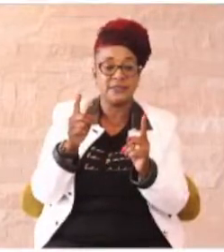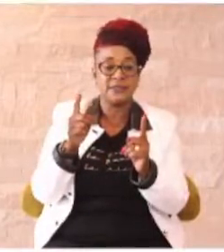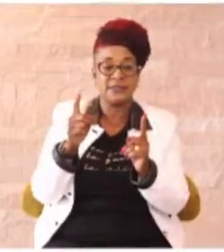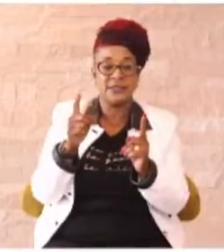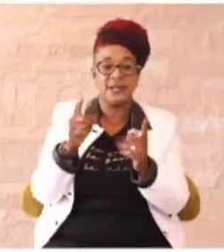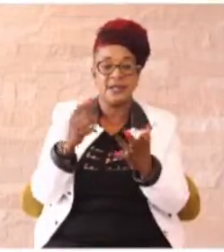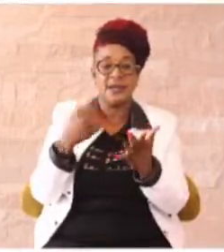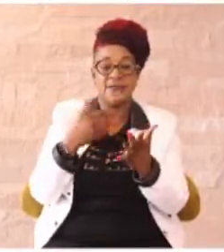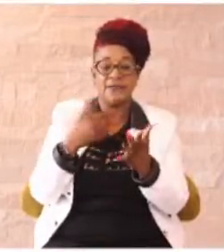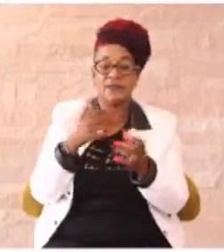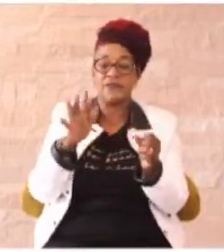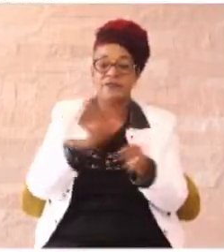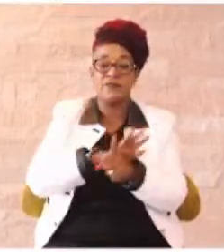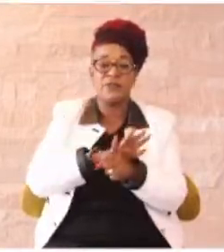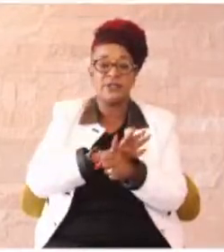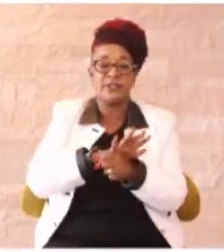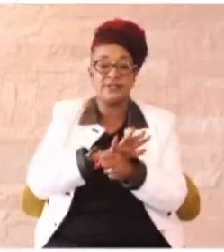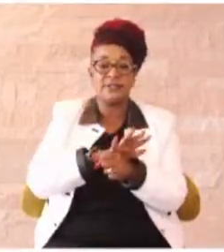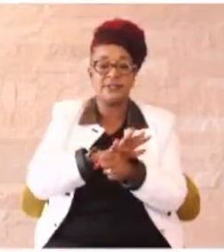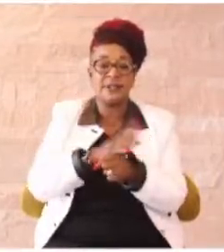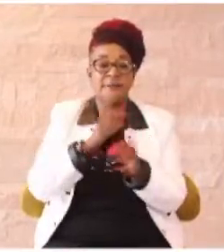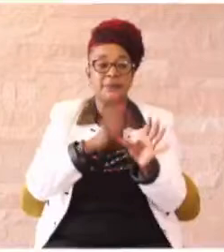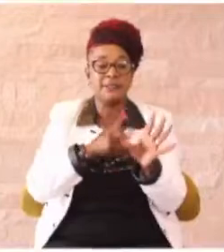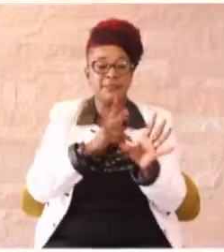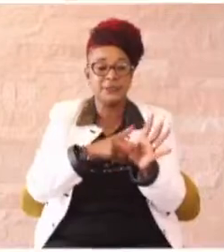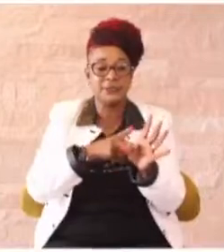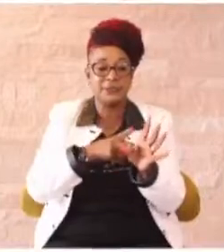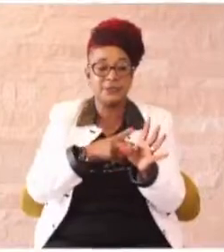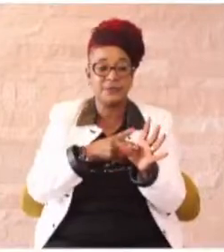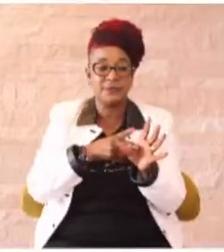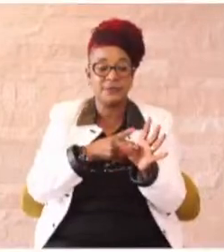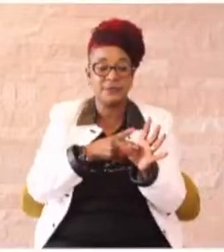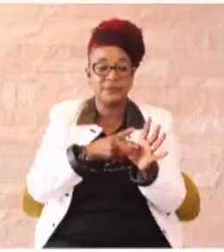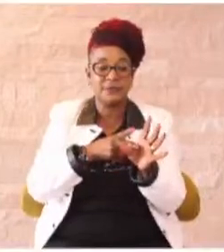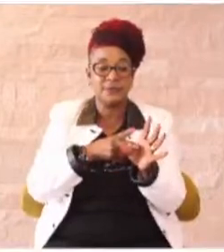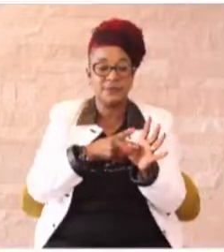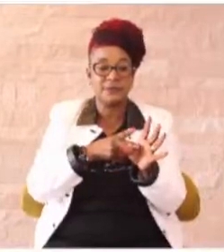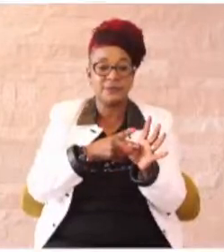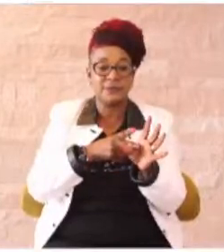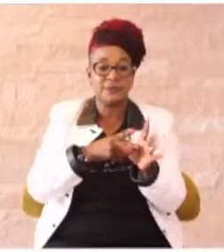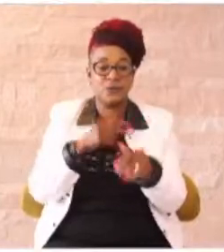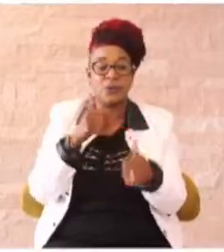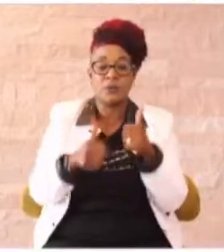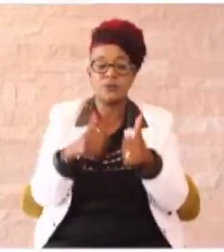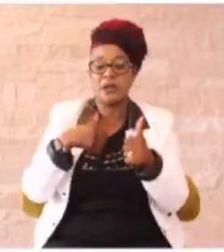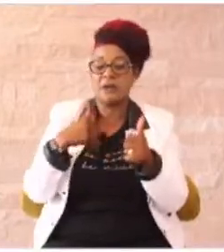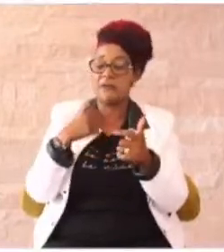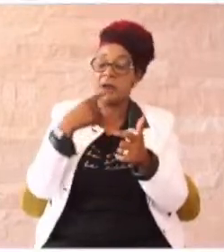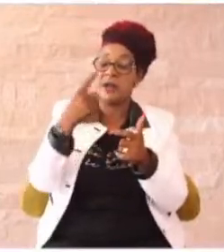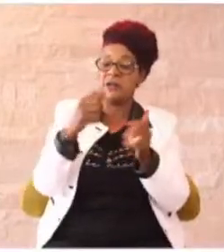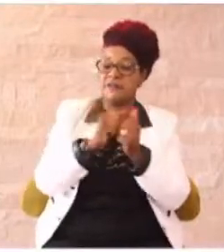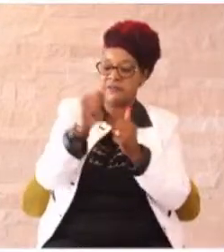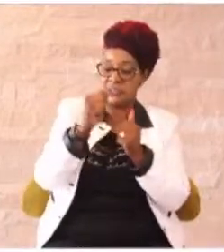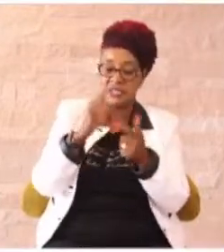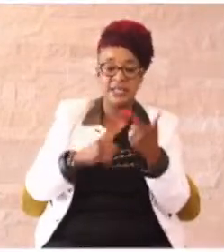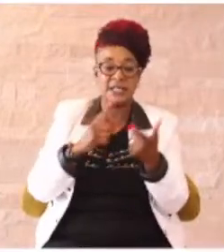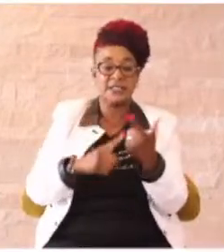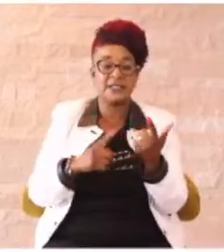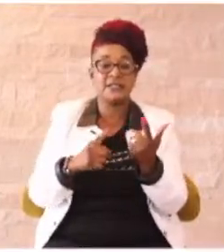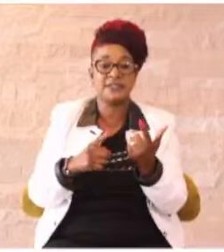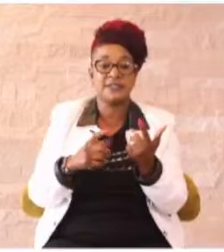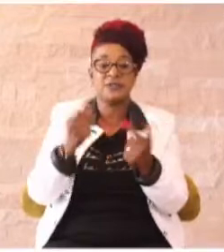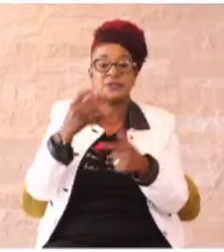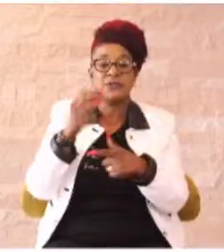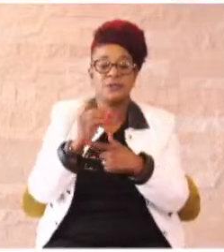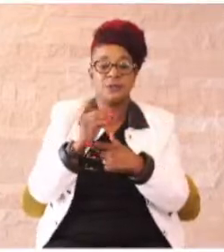fully engage women in a women participation, ensure women participation, will take 150 years. Was shocking for me.